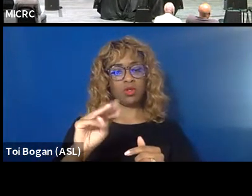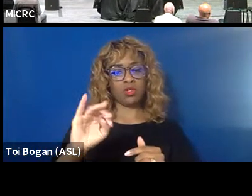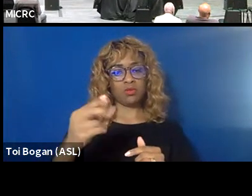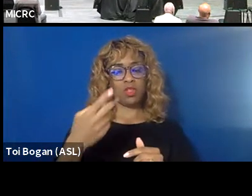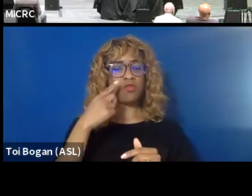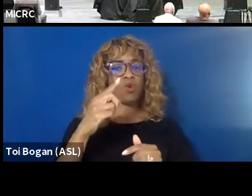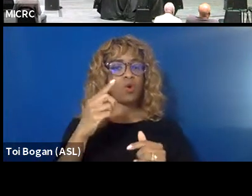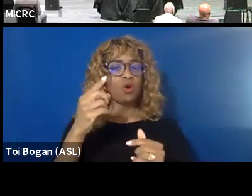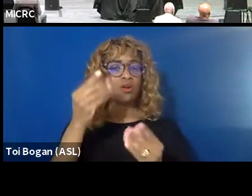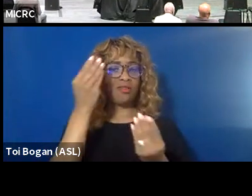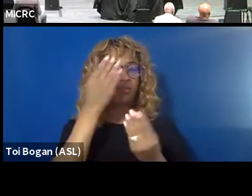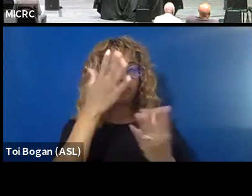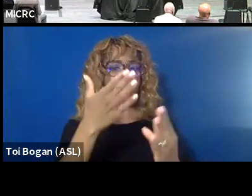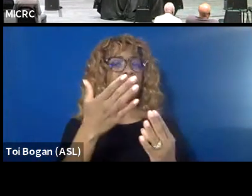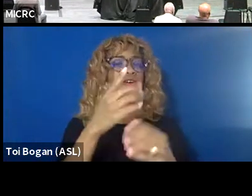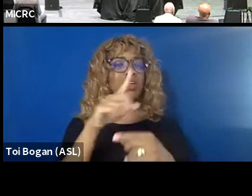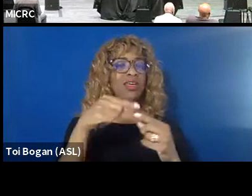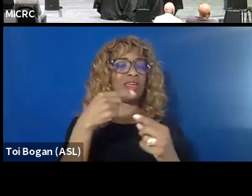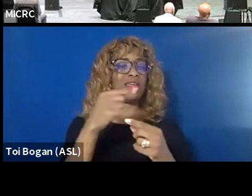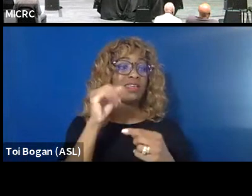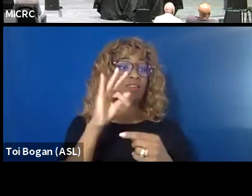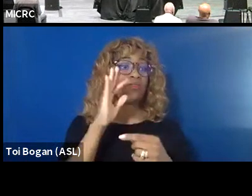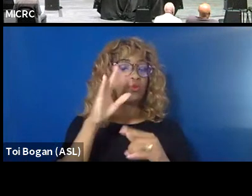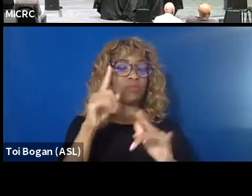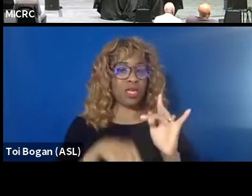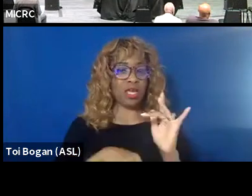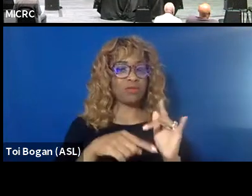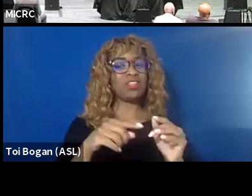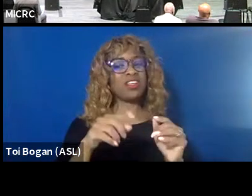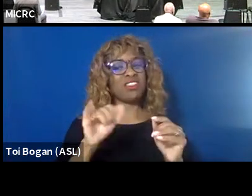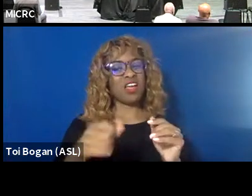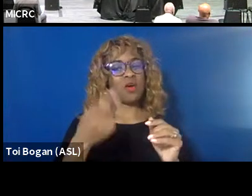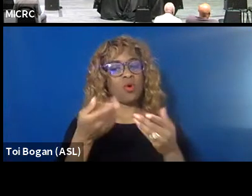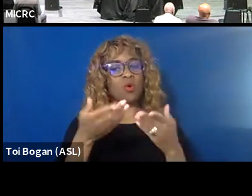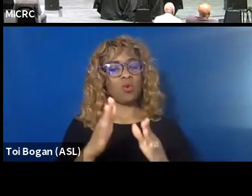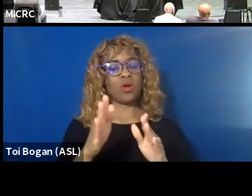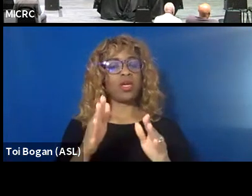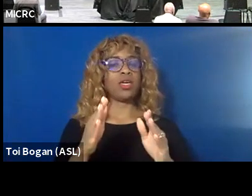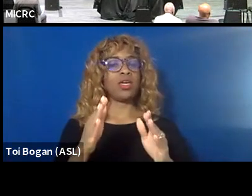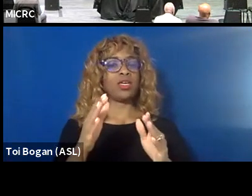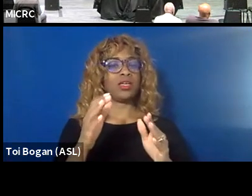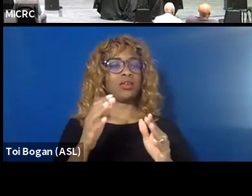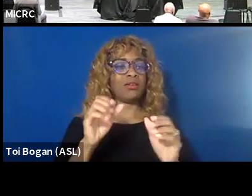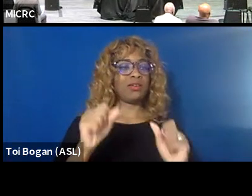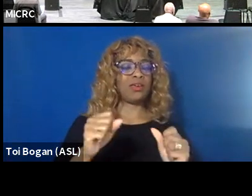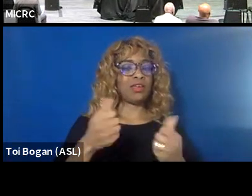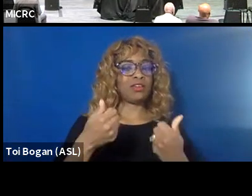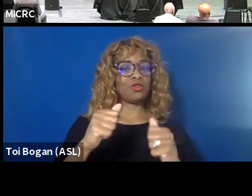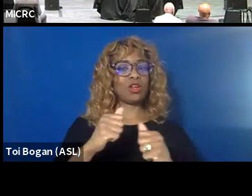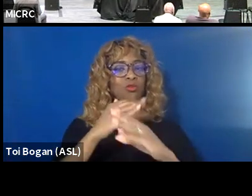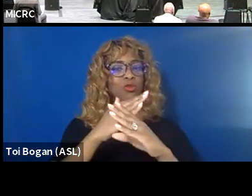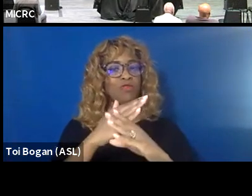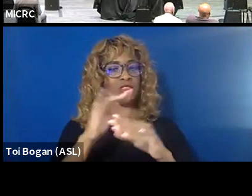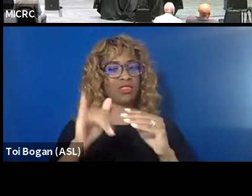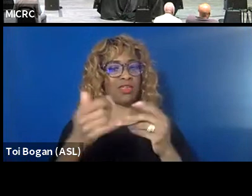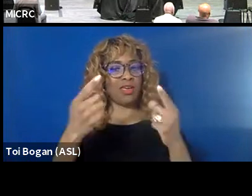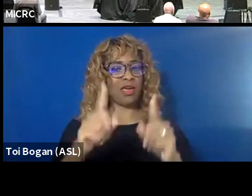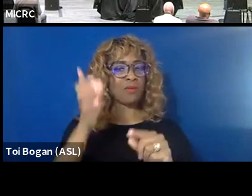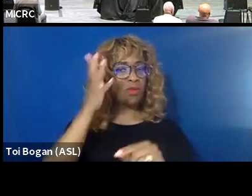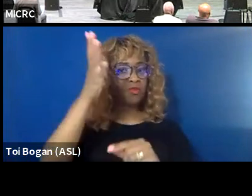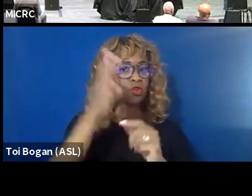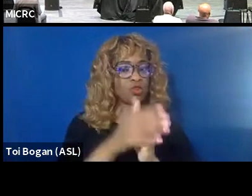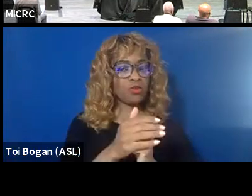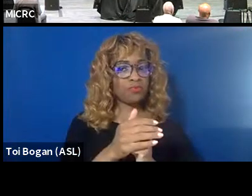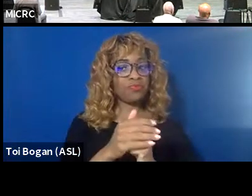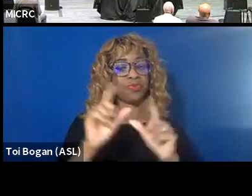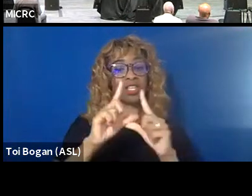of absences as one way to prevent future losses of a quorum. Over the past several months, the League